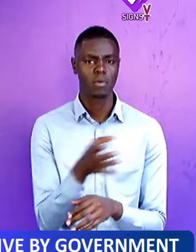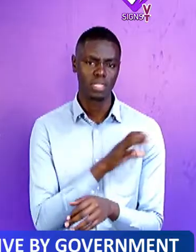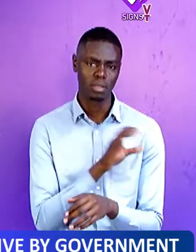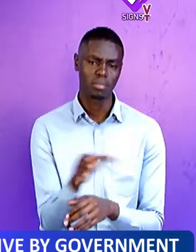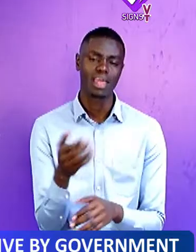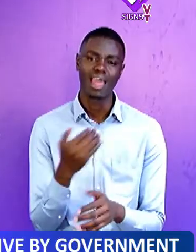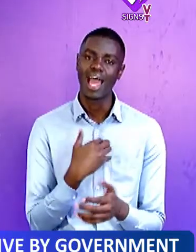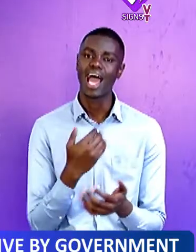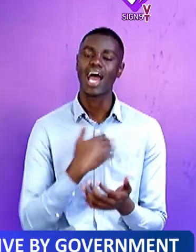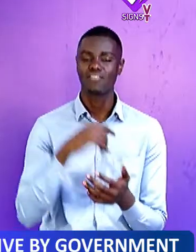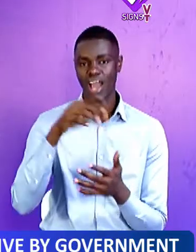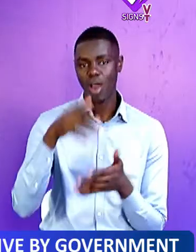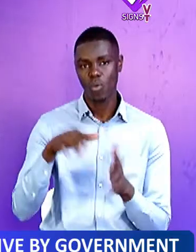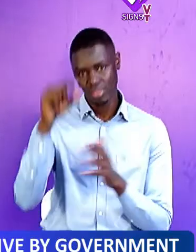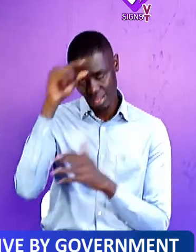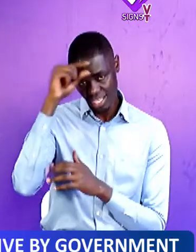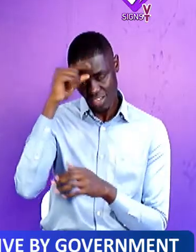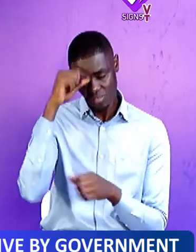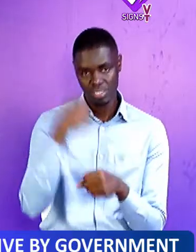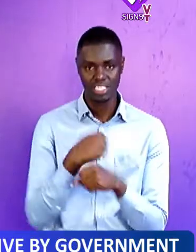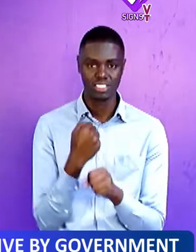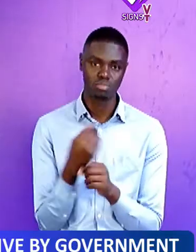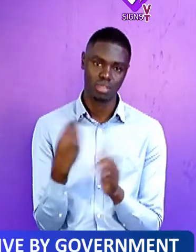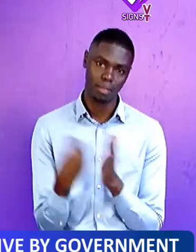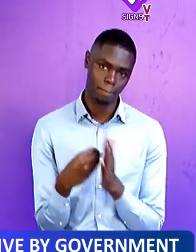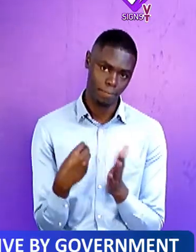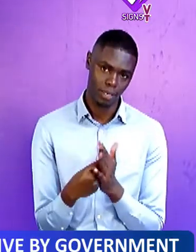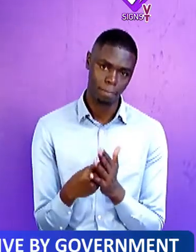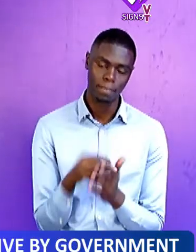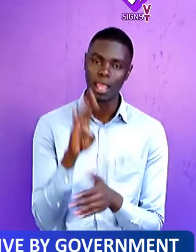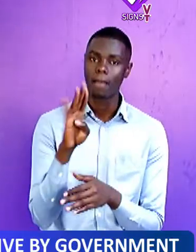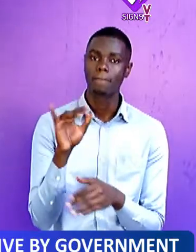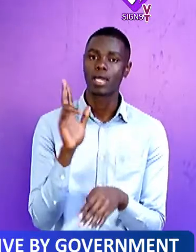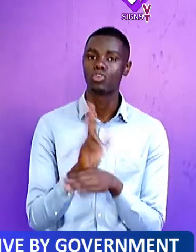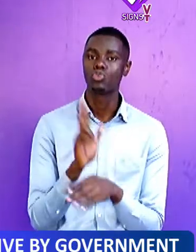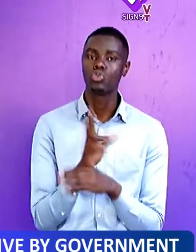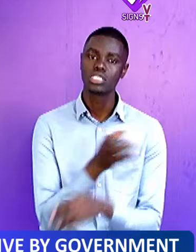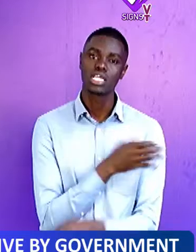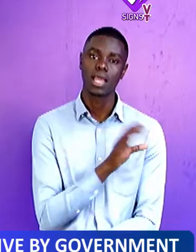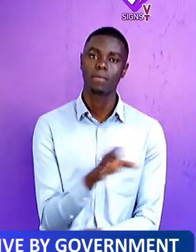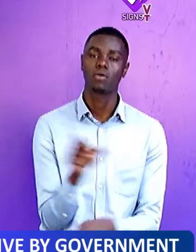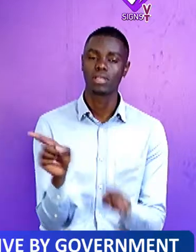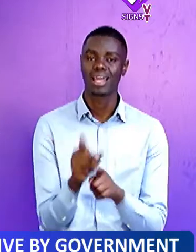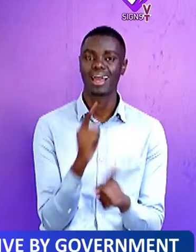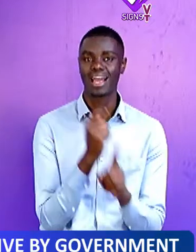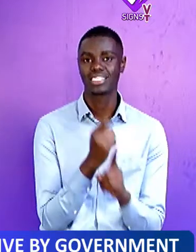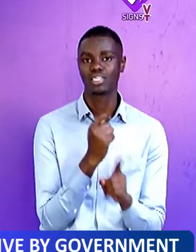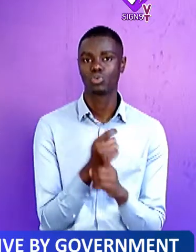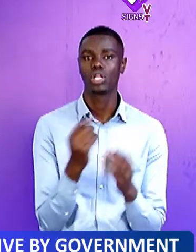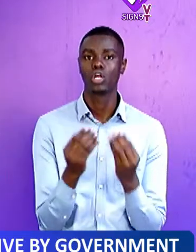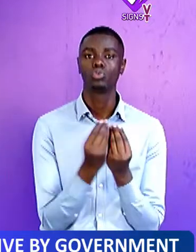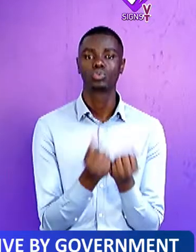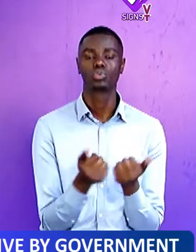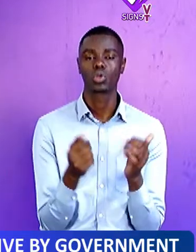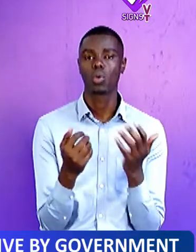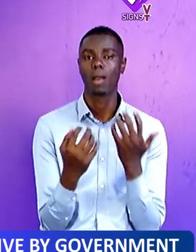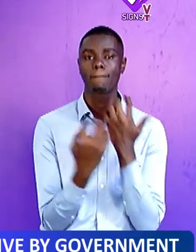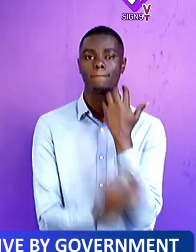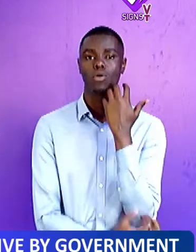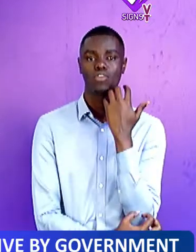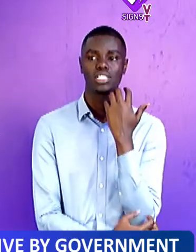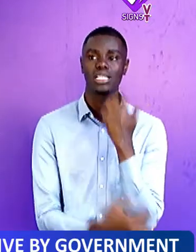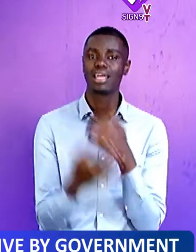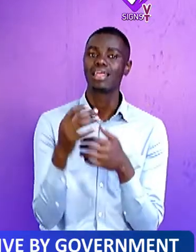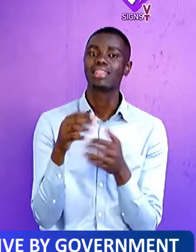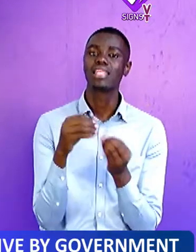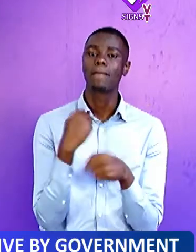the government is making money. The government is finding that by using empowerment as a tool to cure poverty, they are